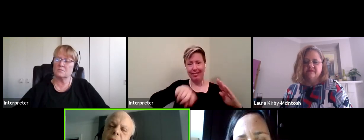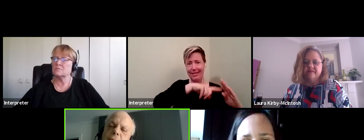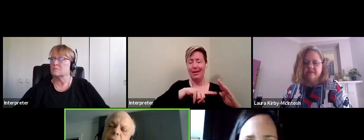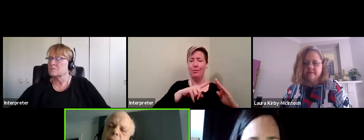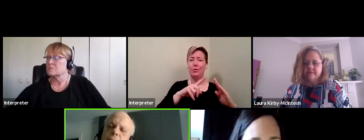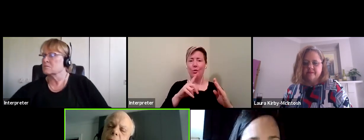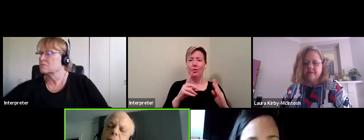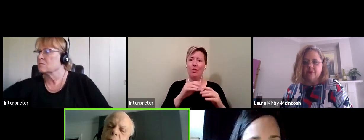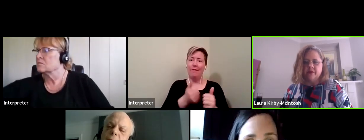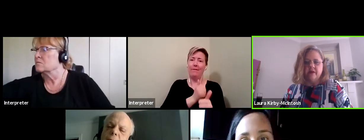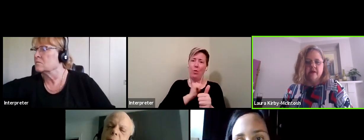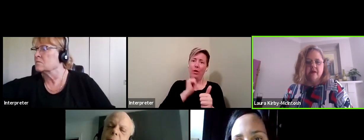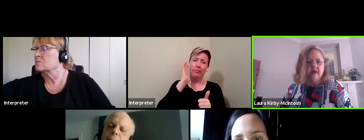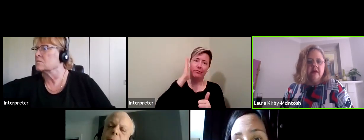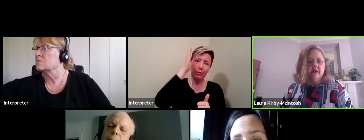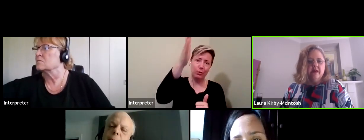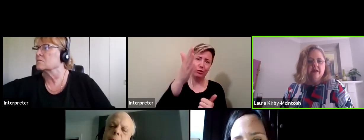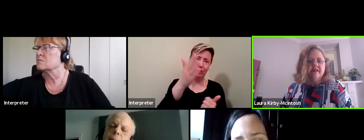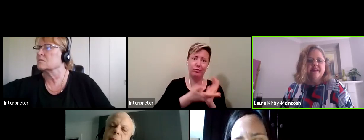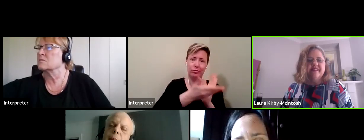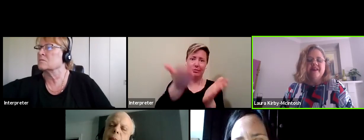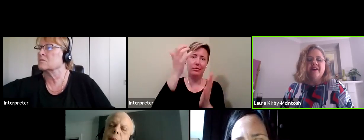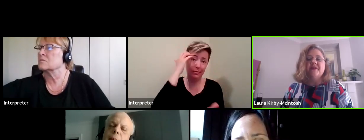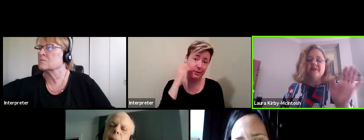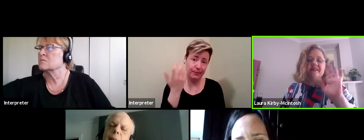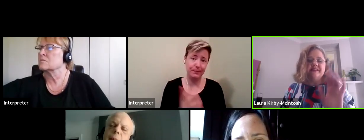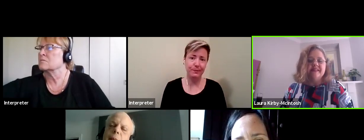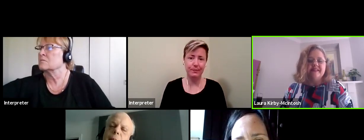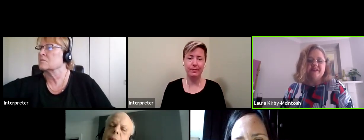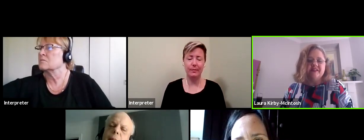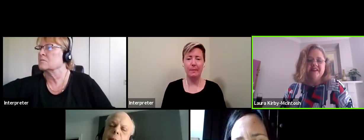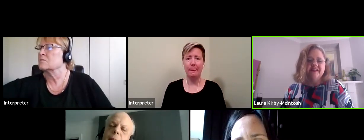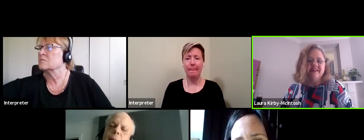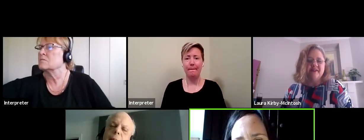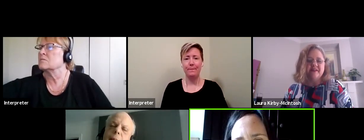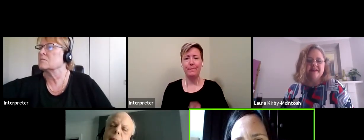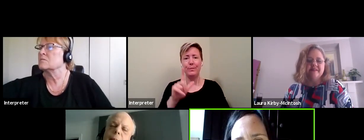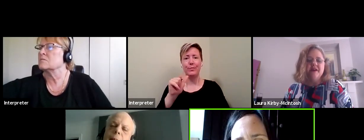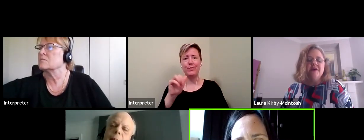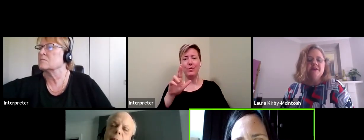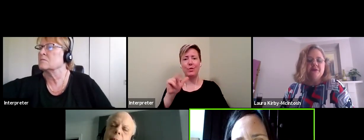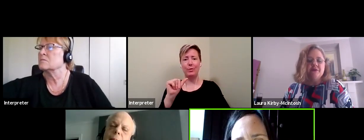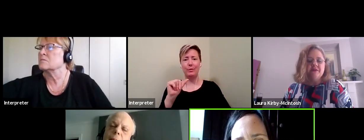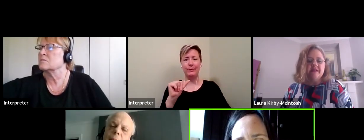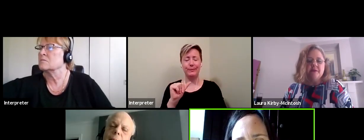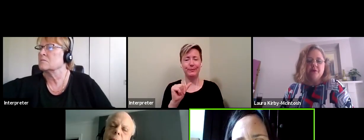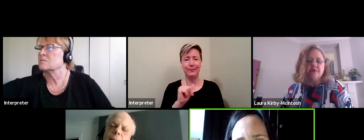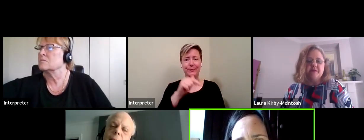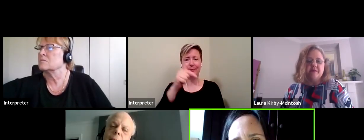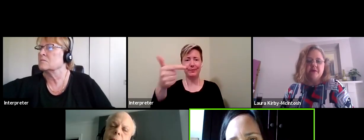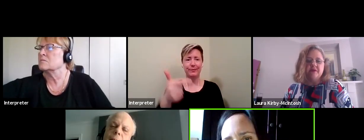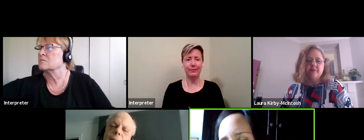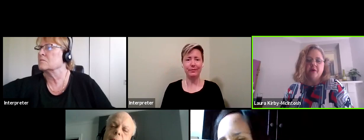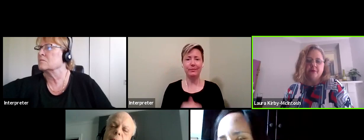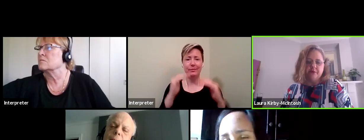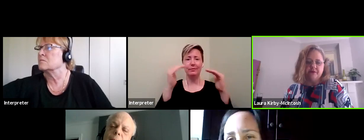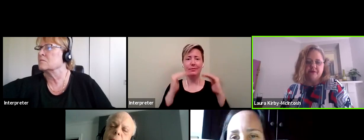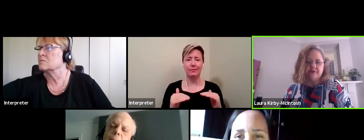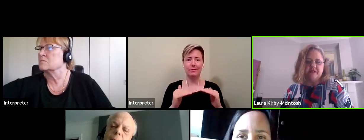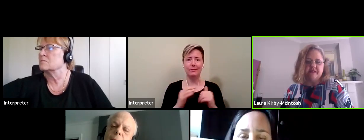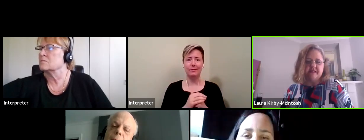our next guest. Okay. Thanks, David. Thanks, Laura. All right, Wendy, see you later. See ya. All right. So next up, we're going to speak with